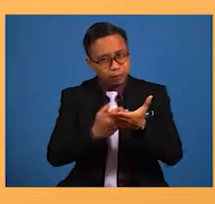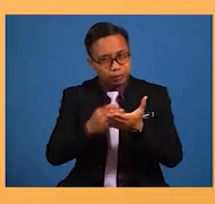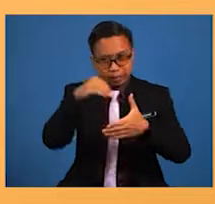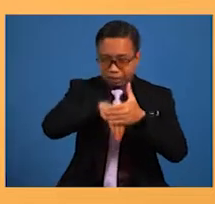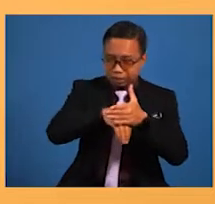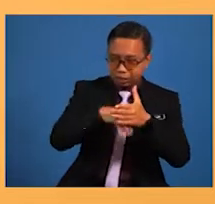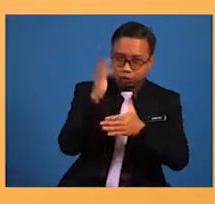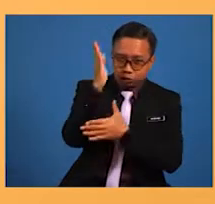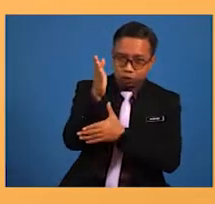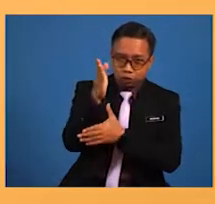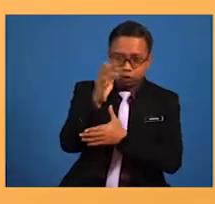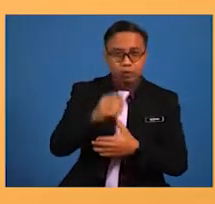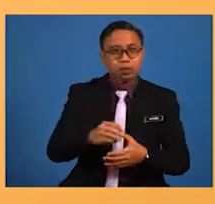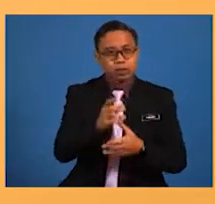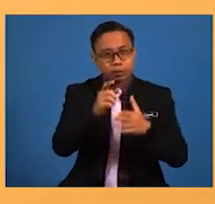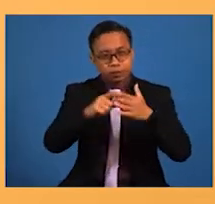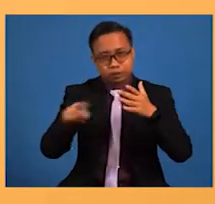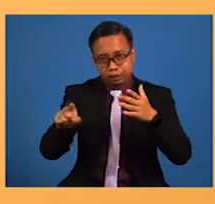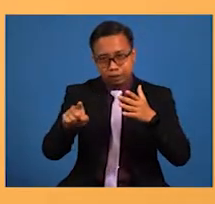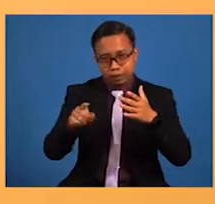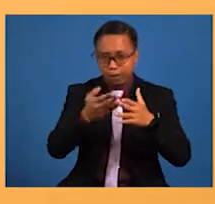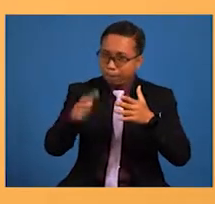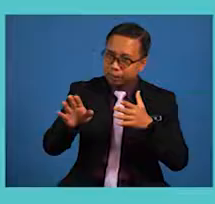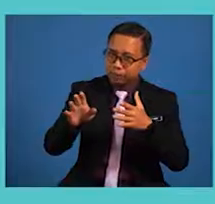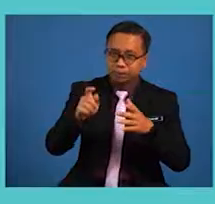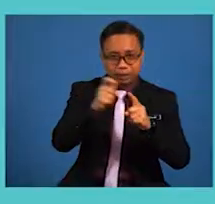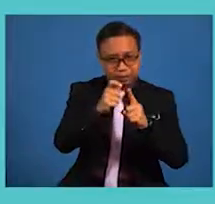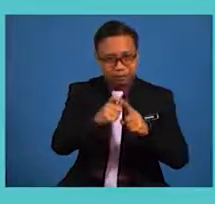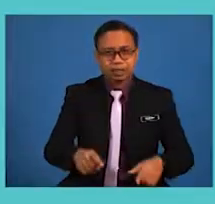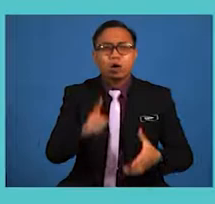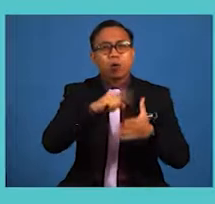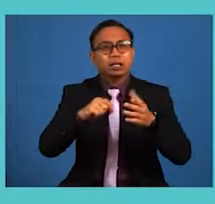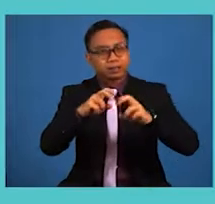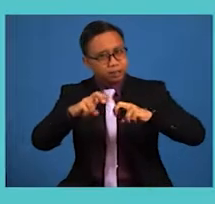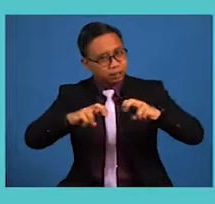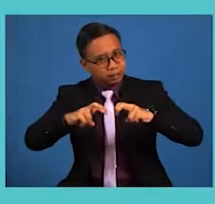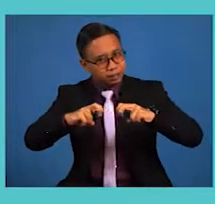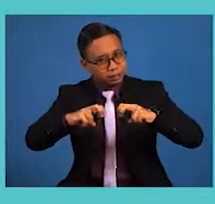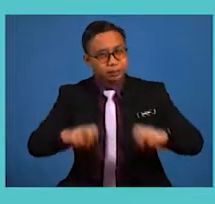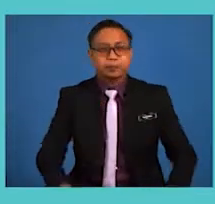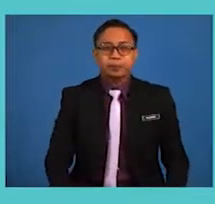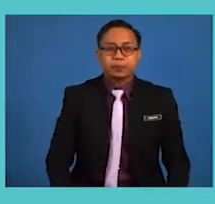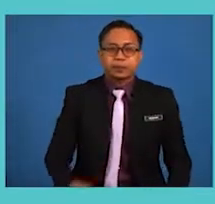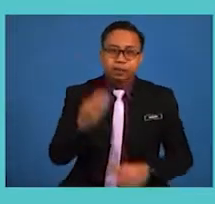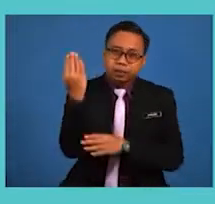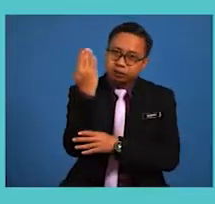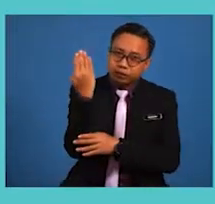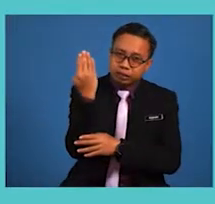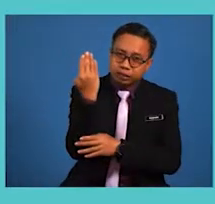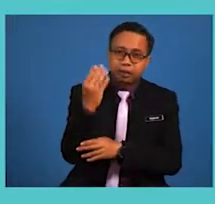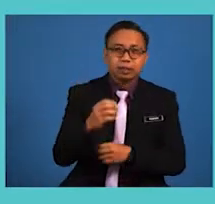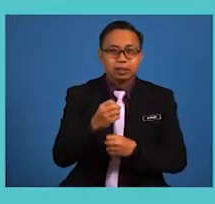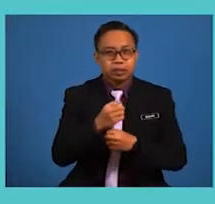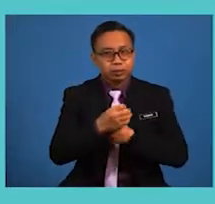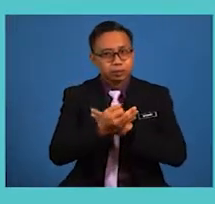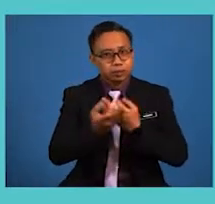in simple past tense. What is analysis? Basically, analysis is an